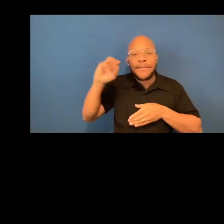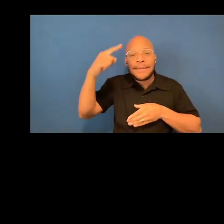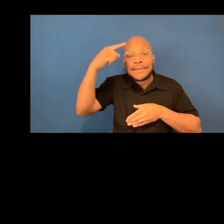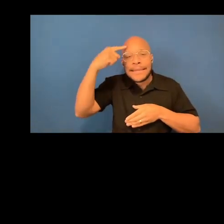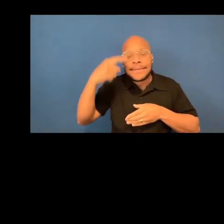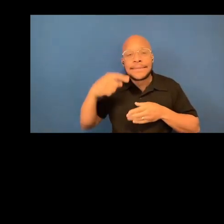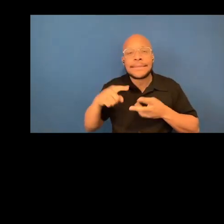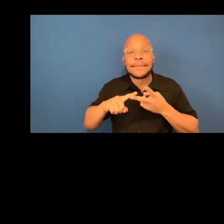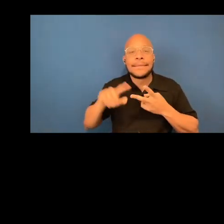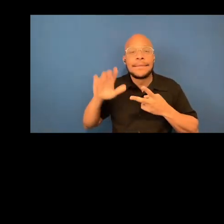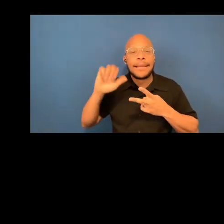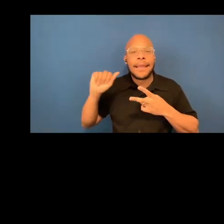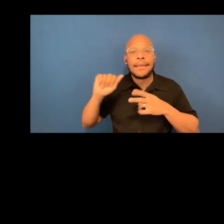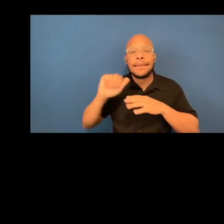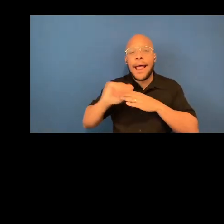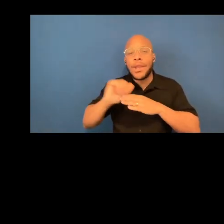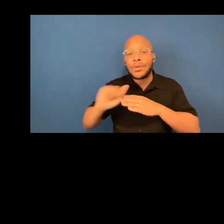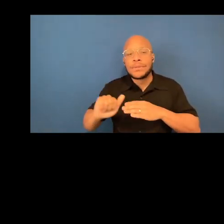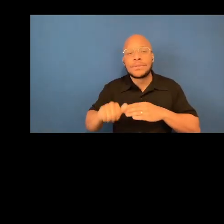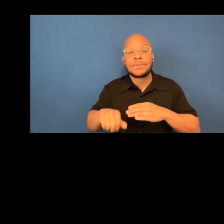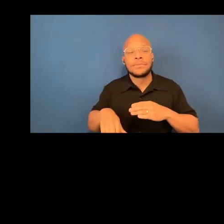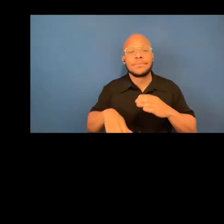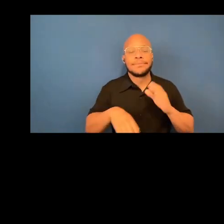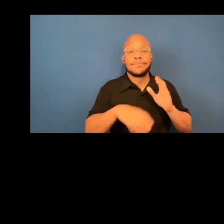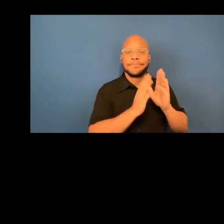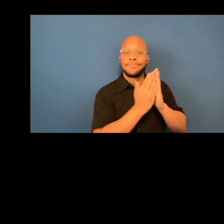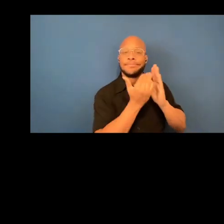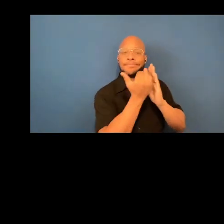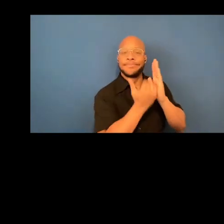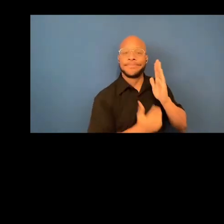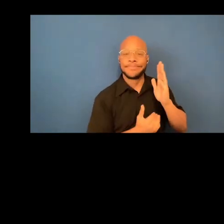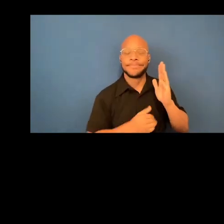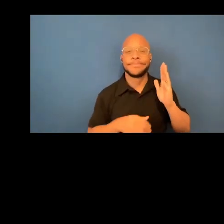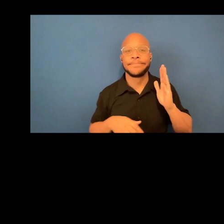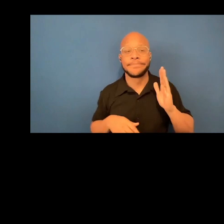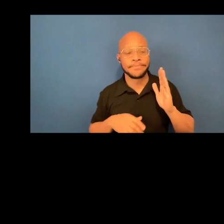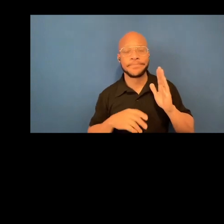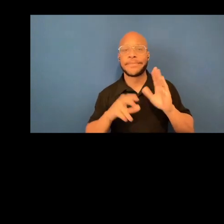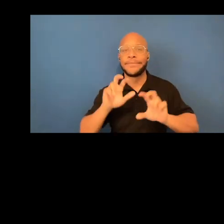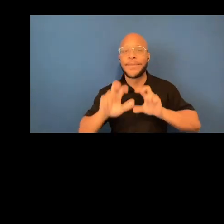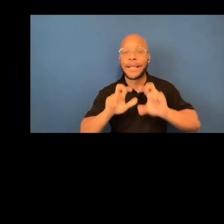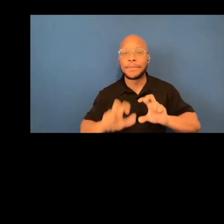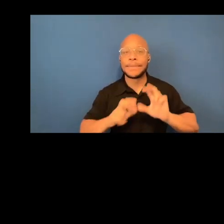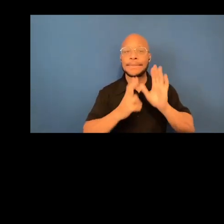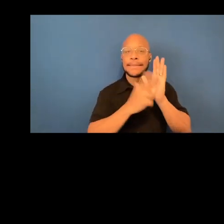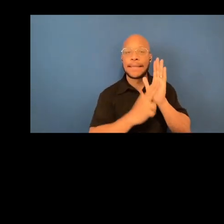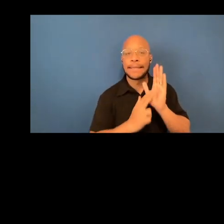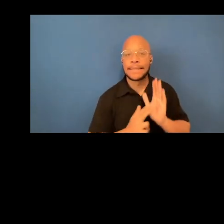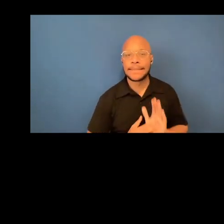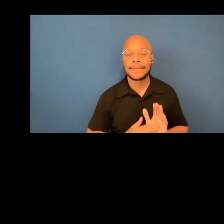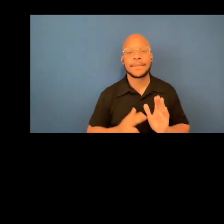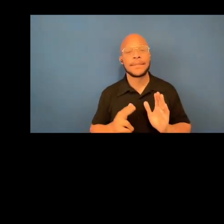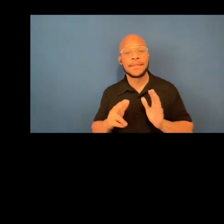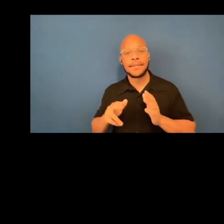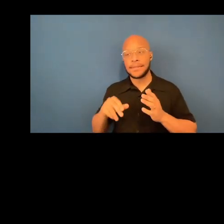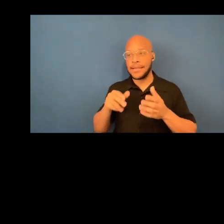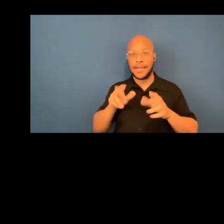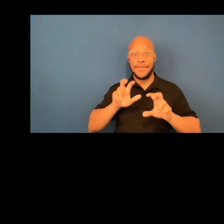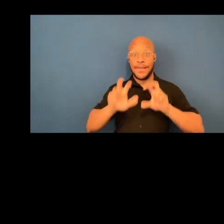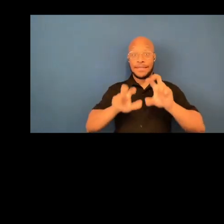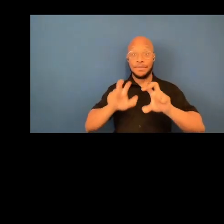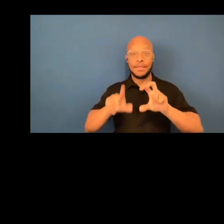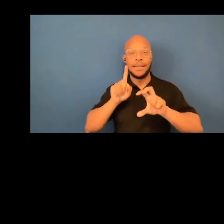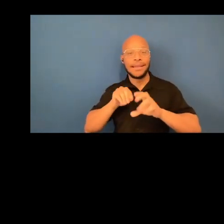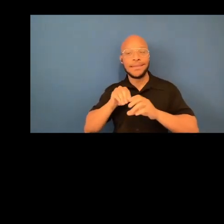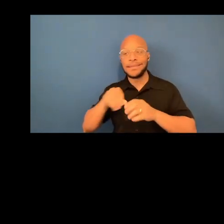multiple pools, the multiple books of investment, investing in each other's businesses, in each other's lives, who had borrowed what,